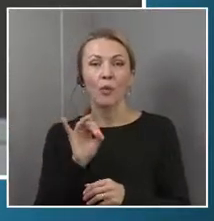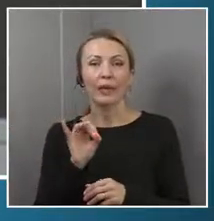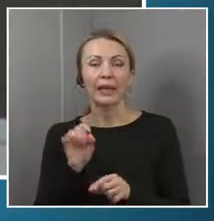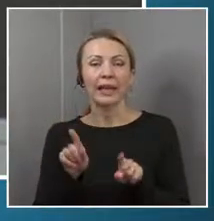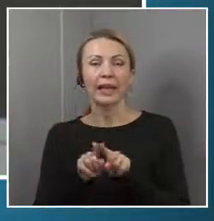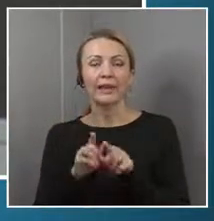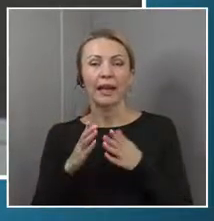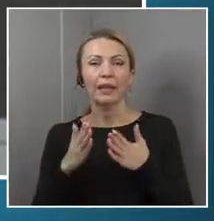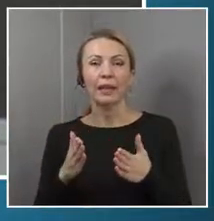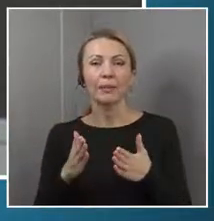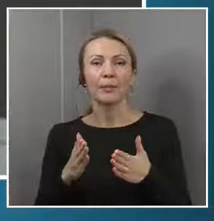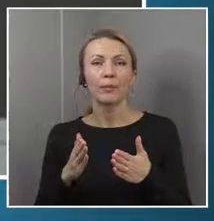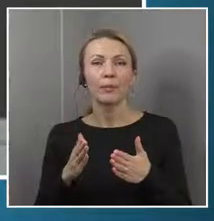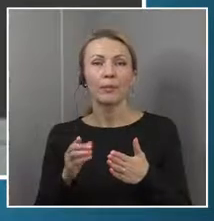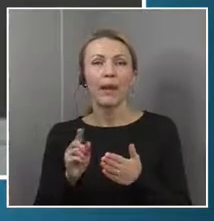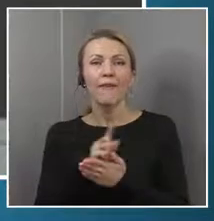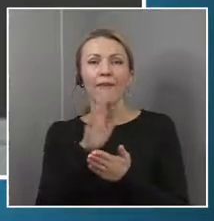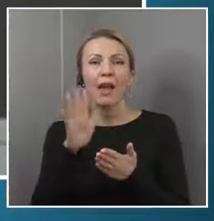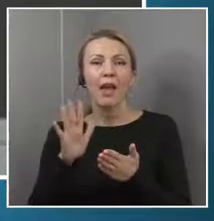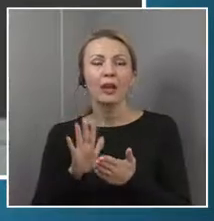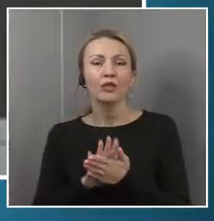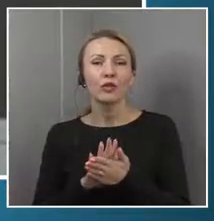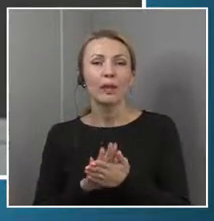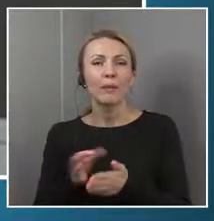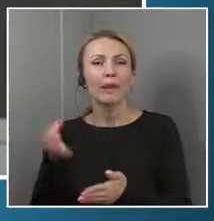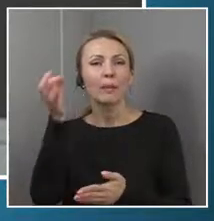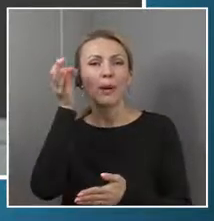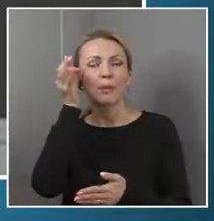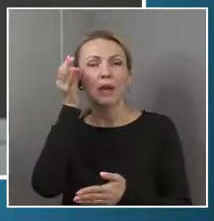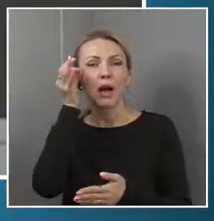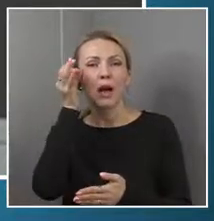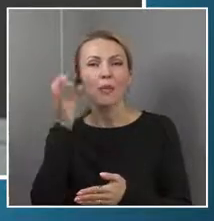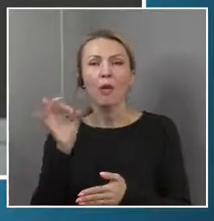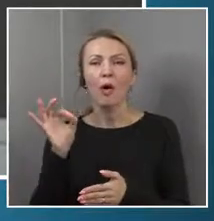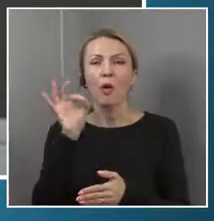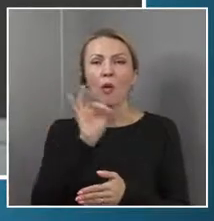old, and that,